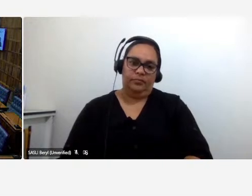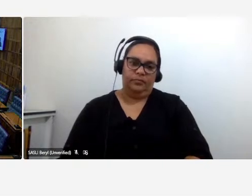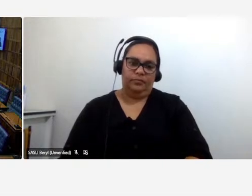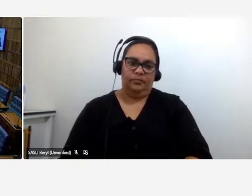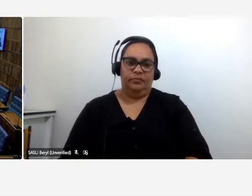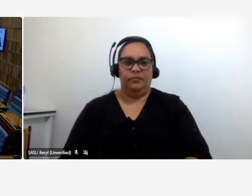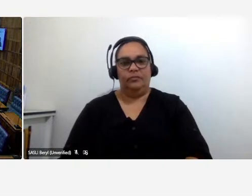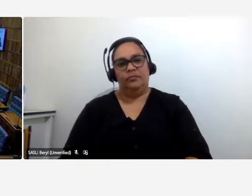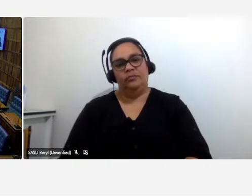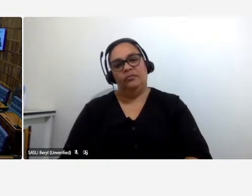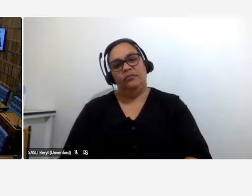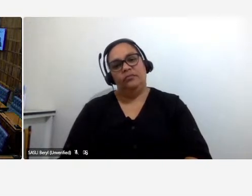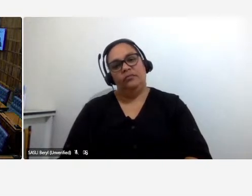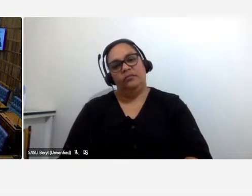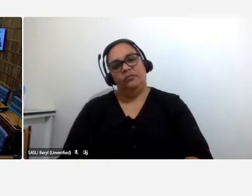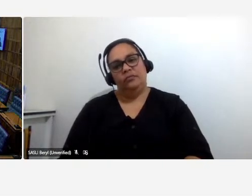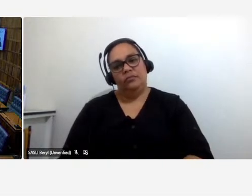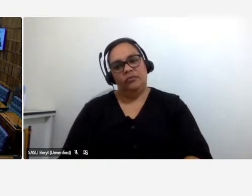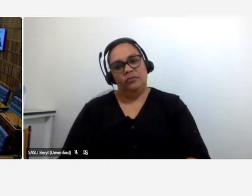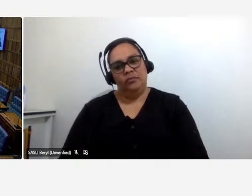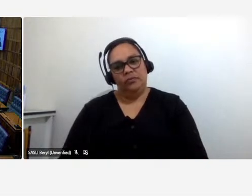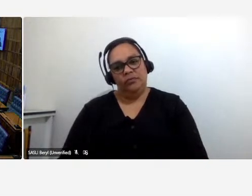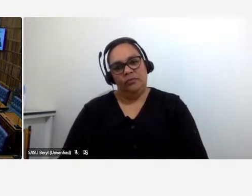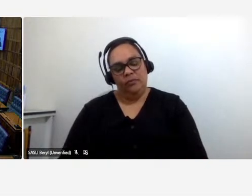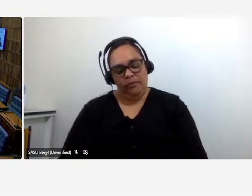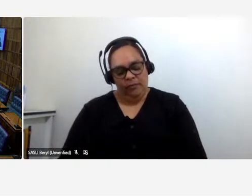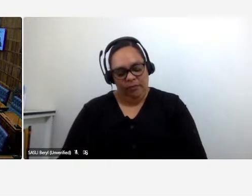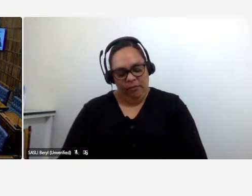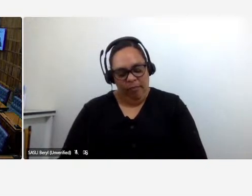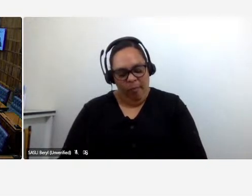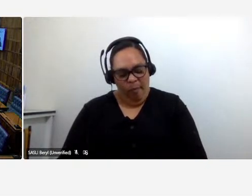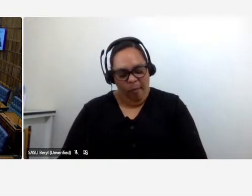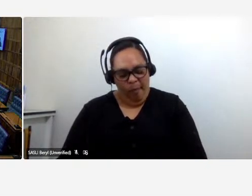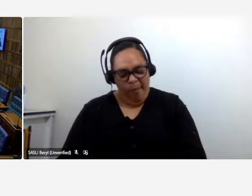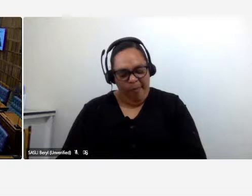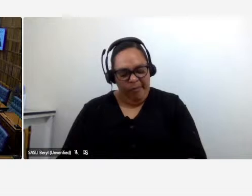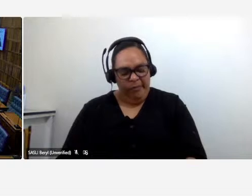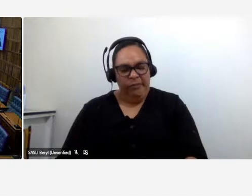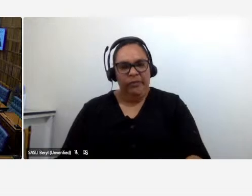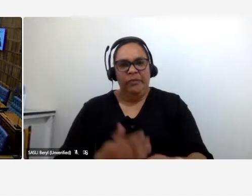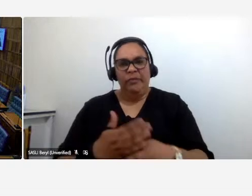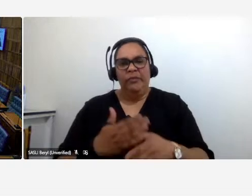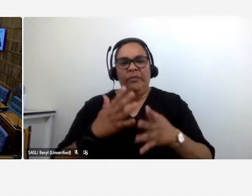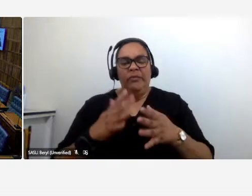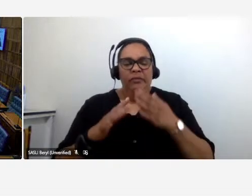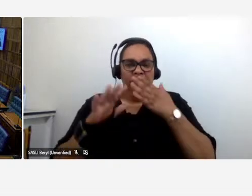About 15 workers who resigned